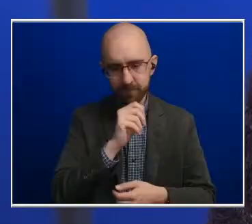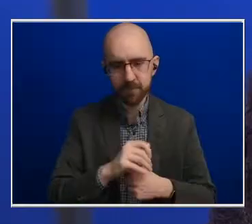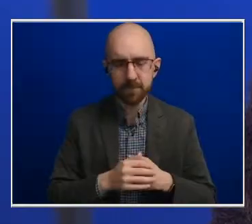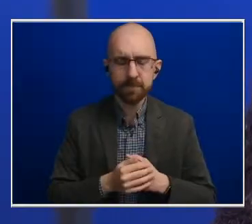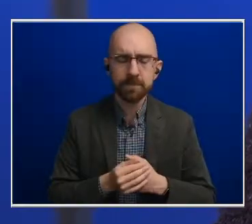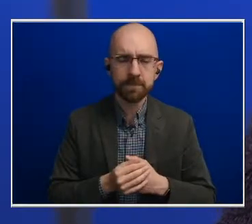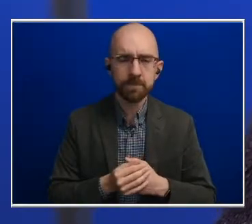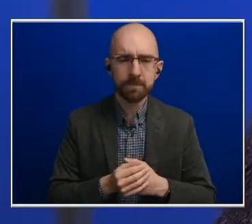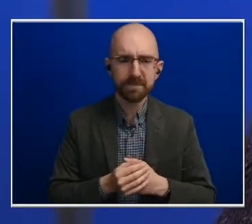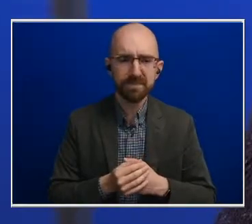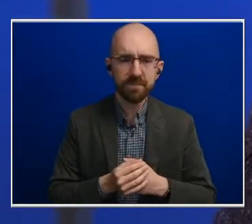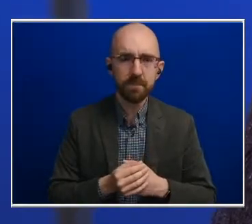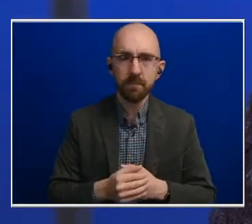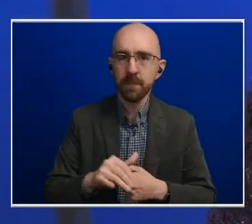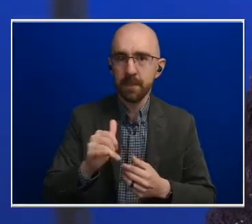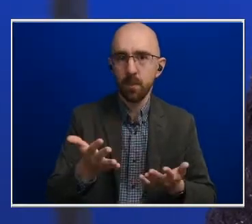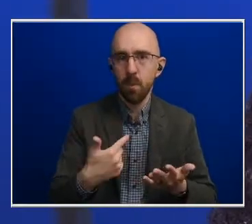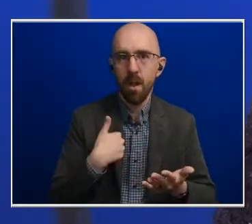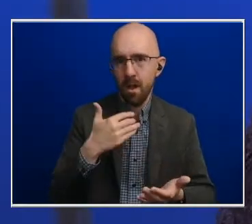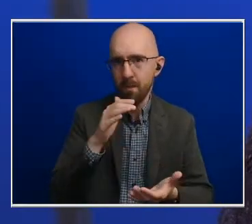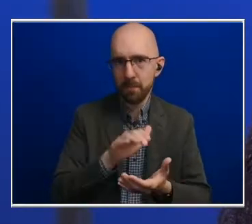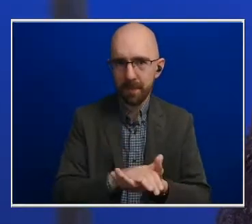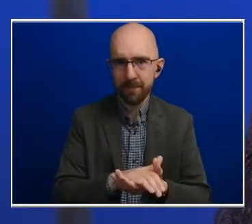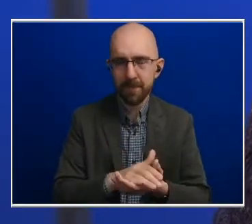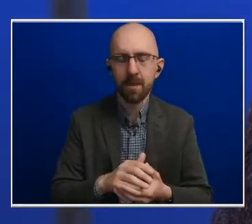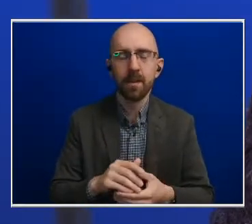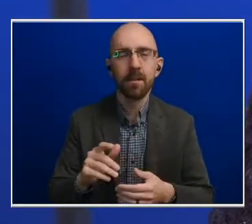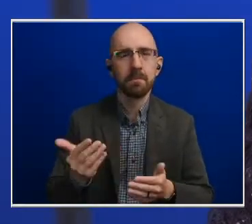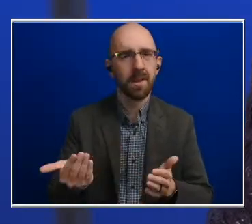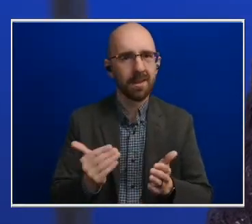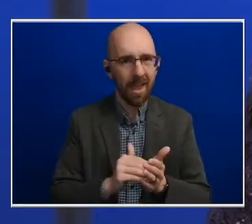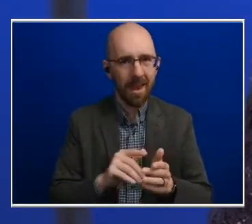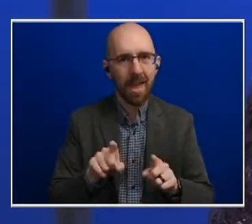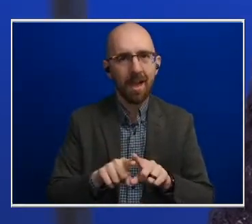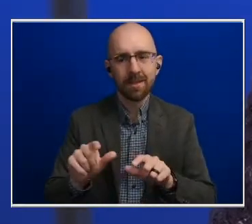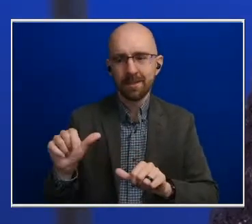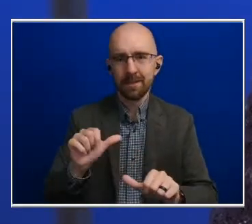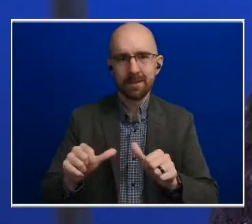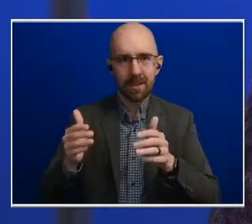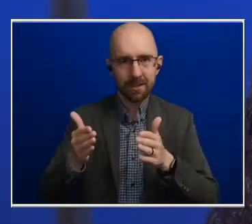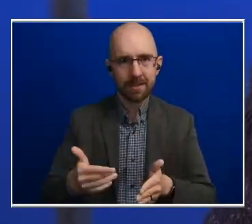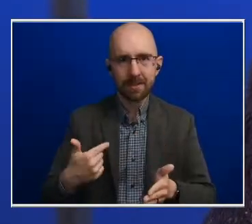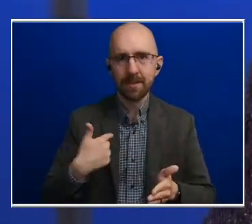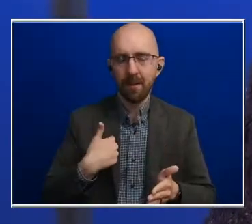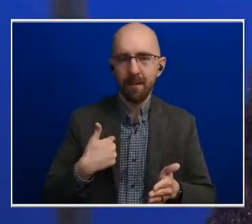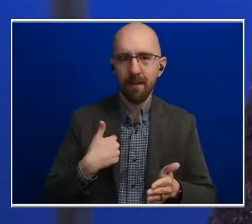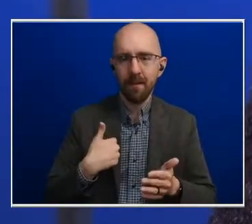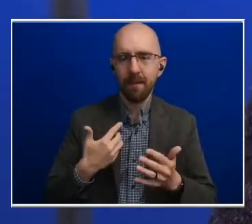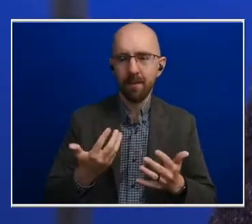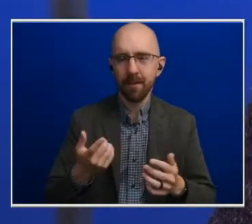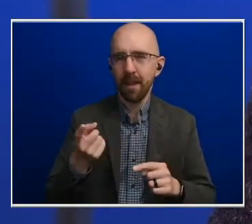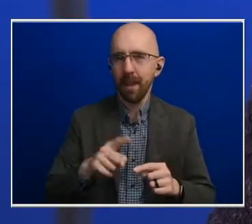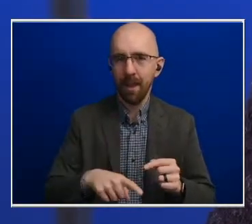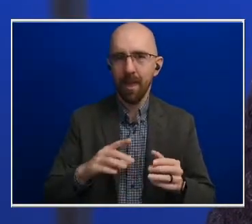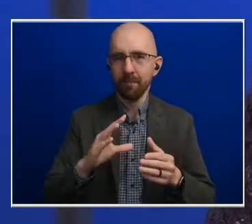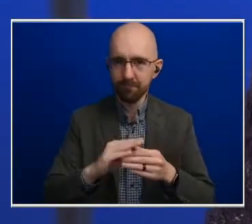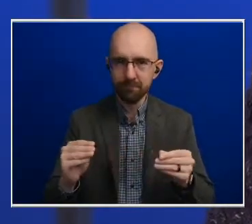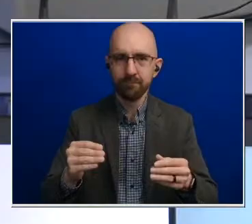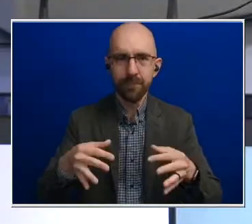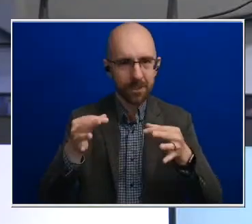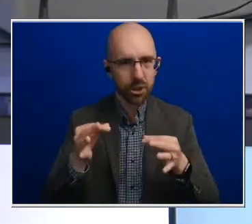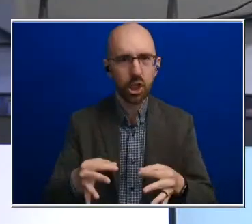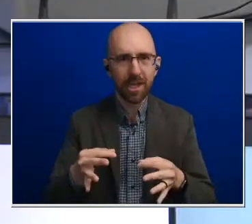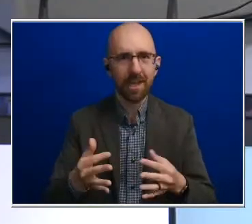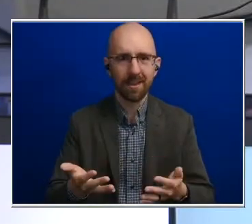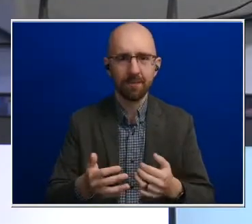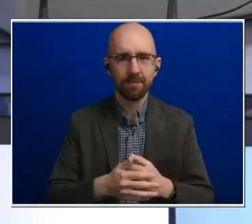That is what I believe. But again, as a scientist, I cannot say that with certainty. Can I speculate